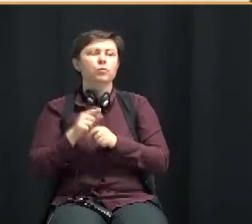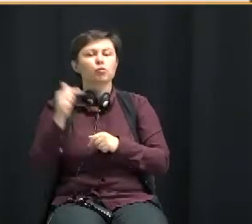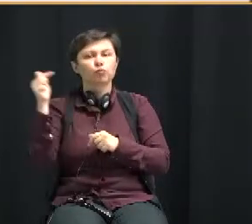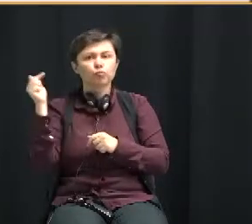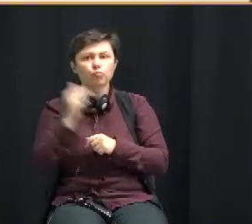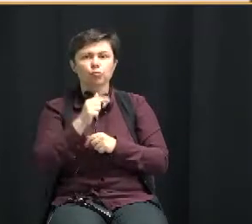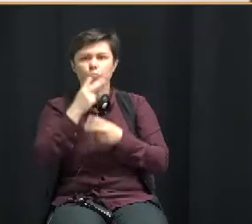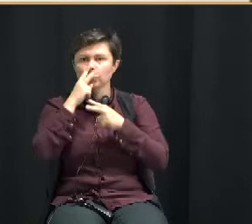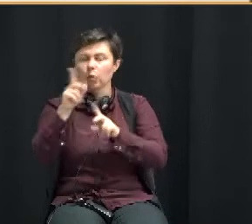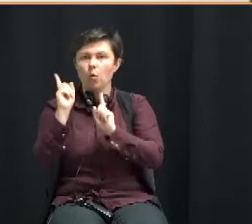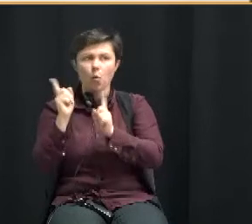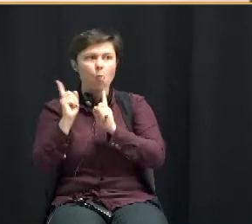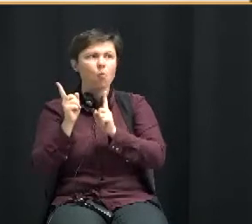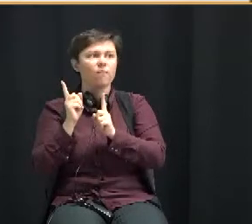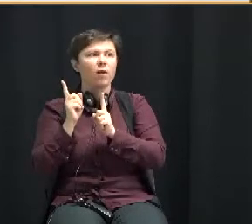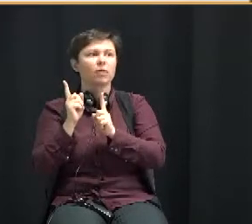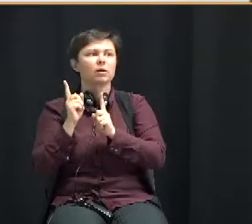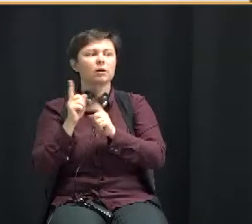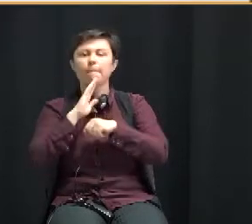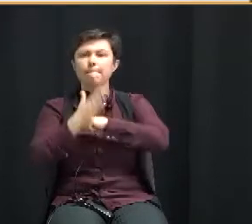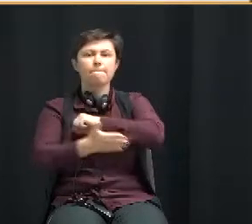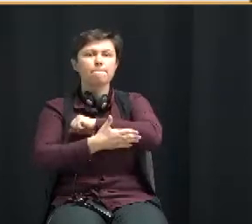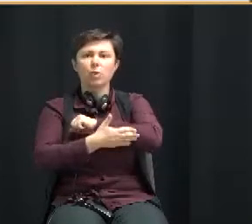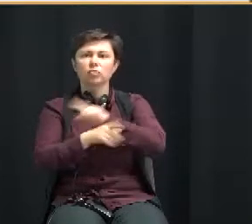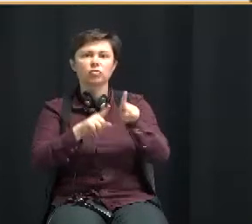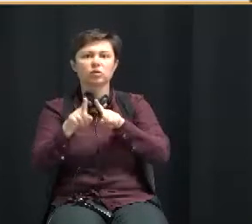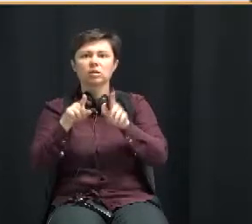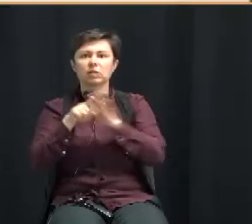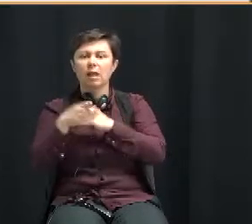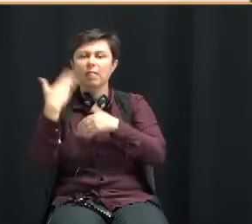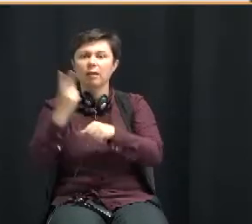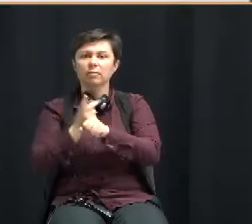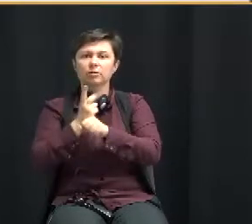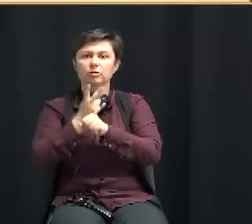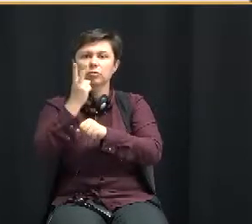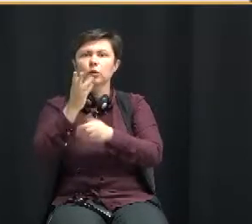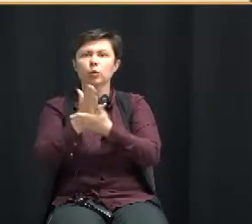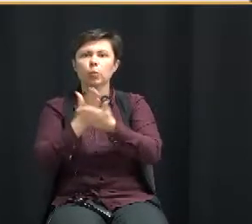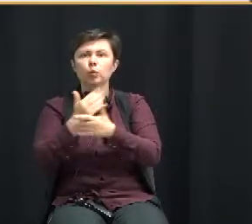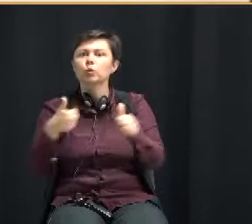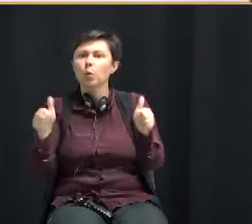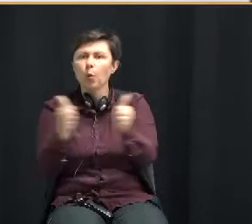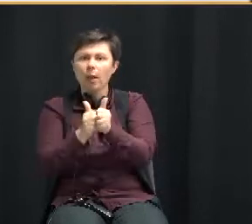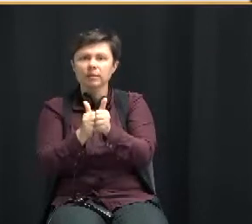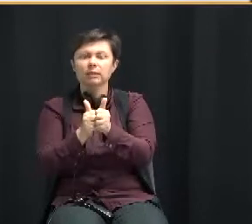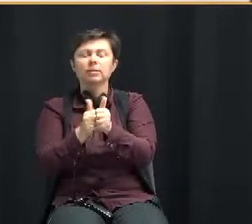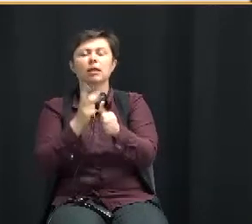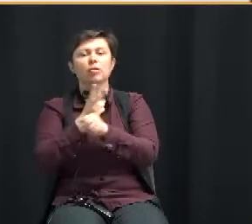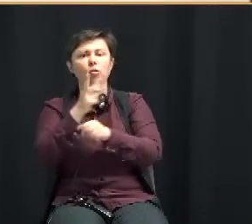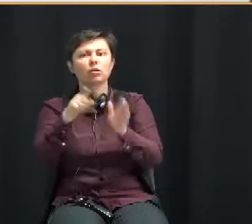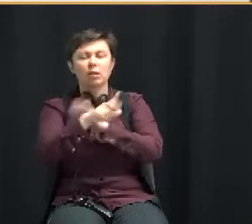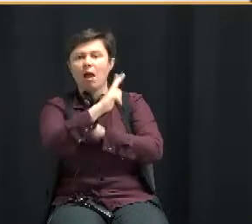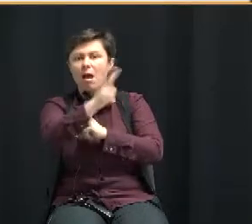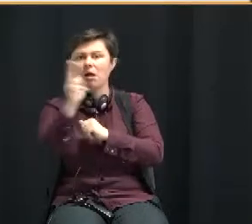Koniecznością zwrócenia uwagi na we to, need to focus that the basic need to provide